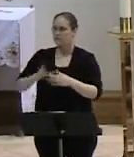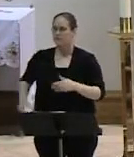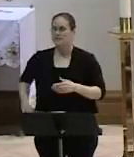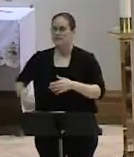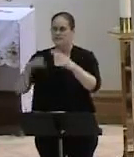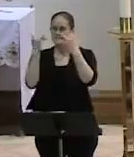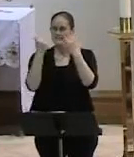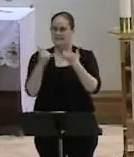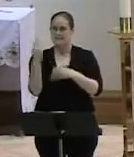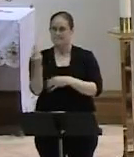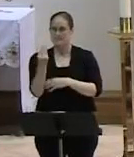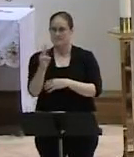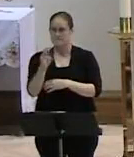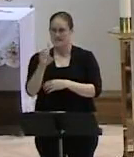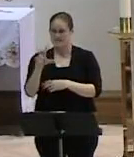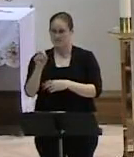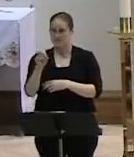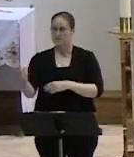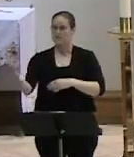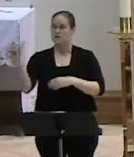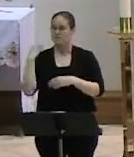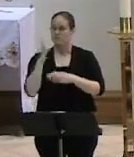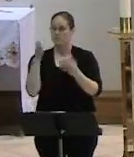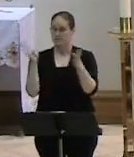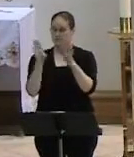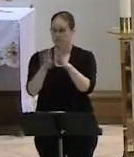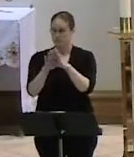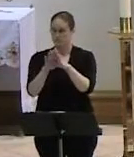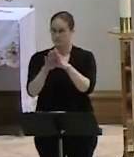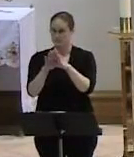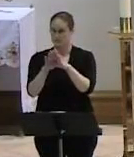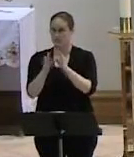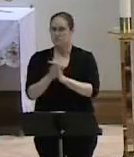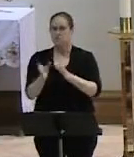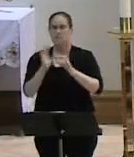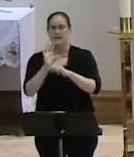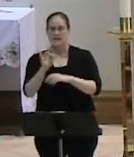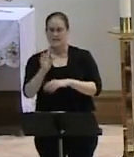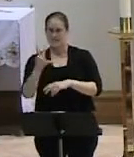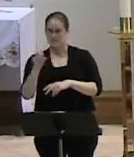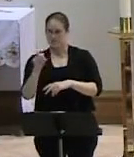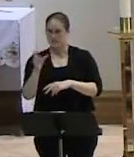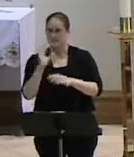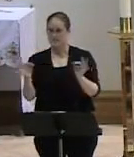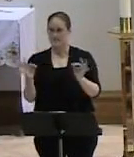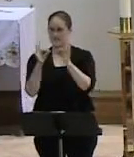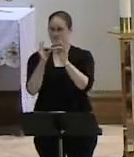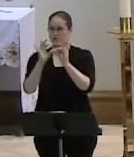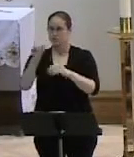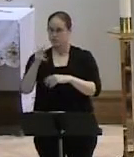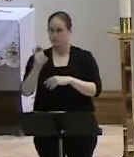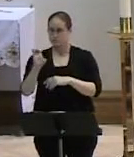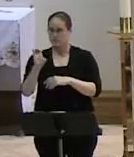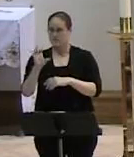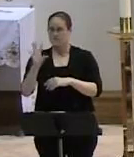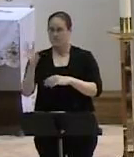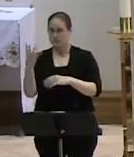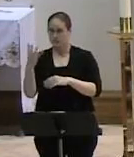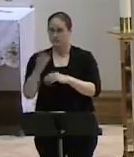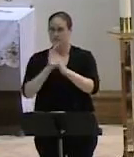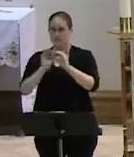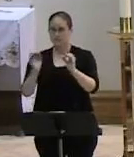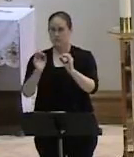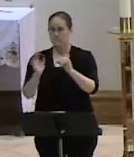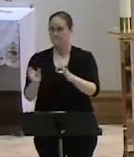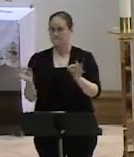office will be closed this Monday, May 30th for Memorial Day. There will be no 8:30 Mass on Saturday, June 4th. Remember your